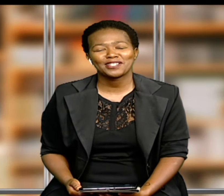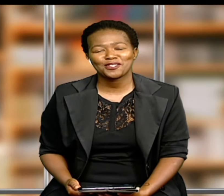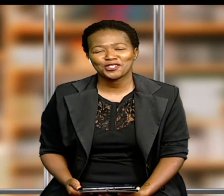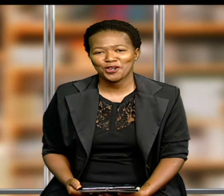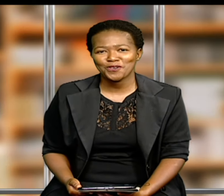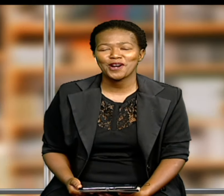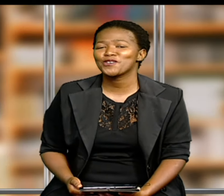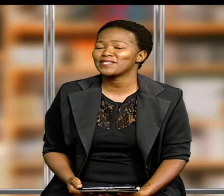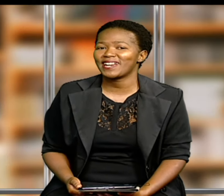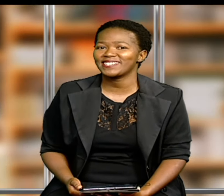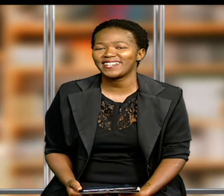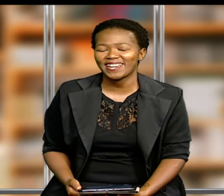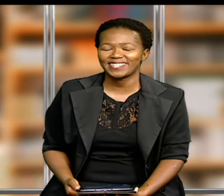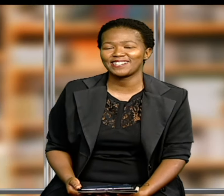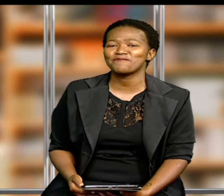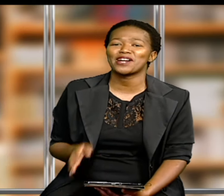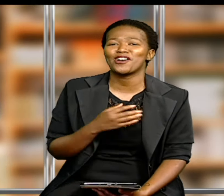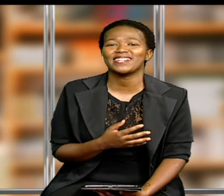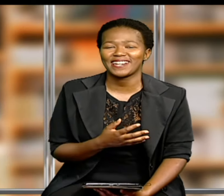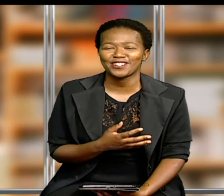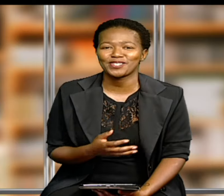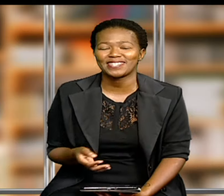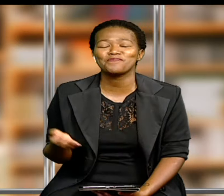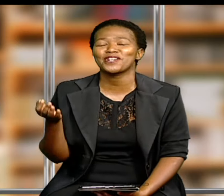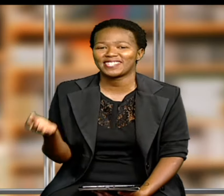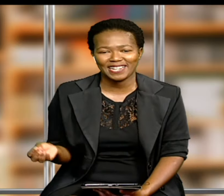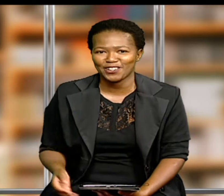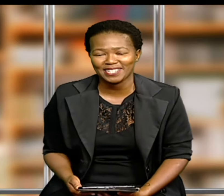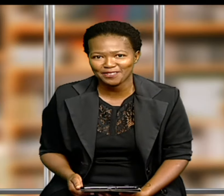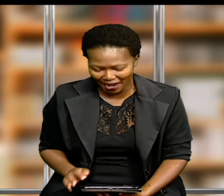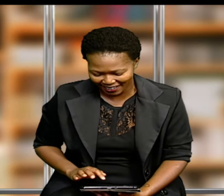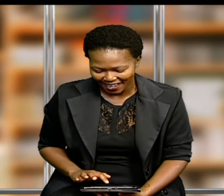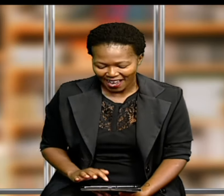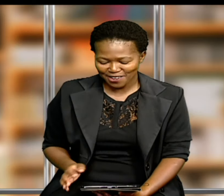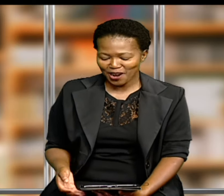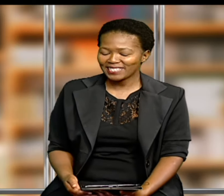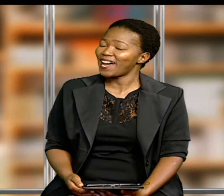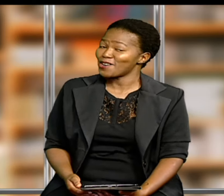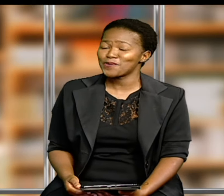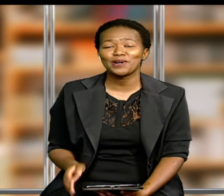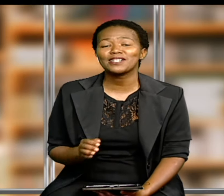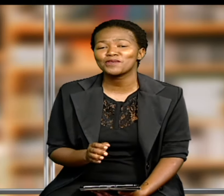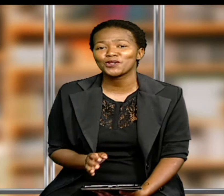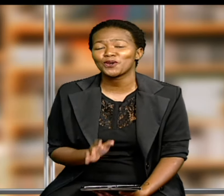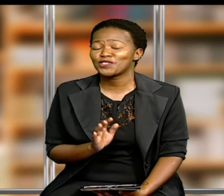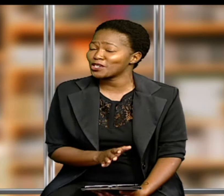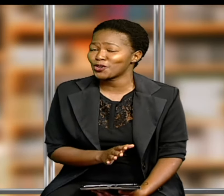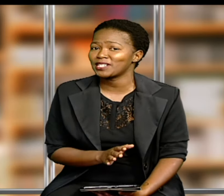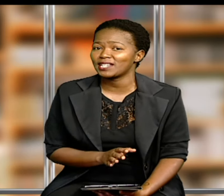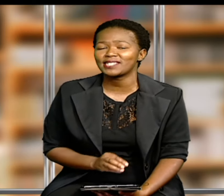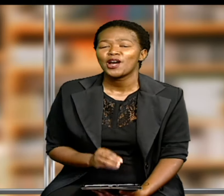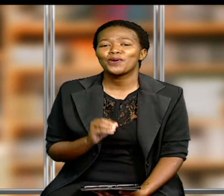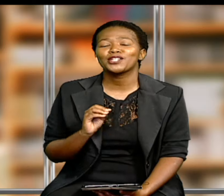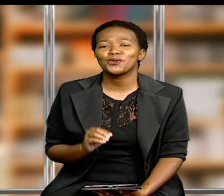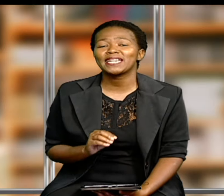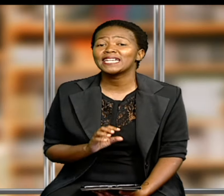Welcome back to the show, Home Study. Like my colleague Lerato said, the birthday girl is back. And right now, we welcome those who have just joined